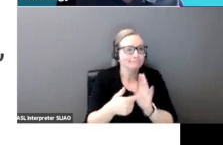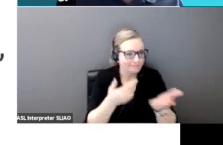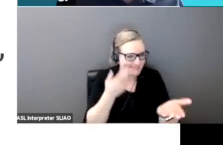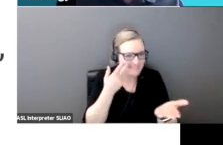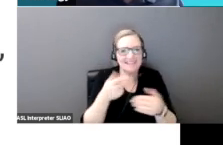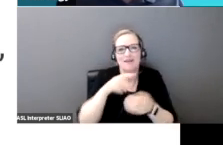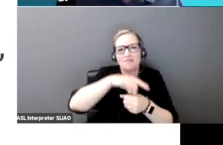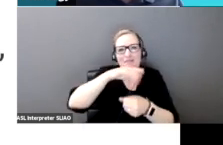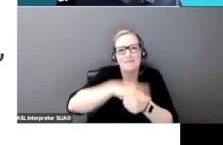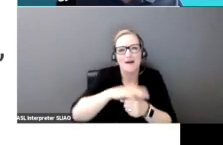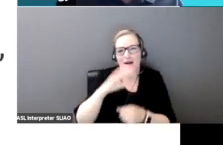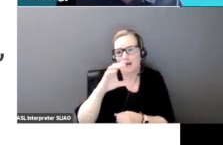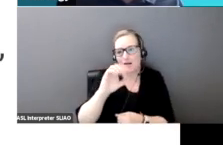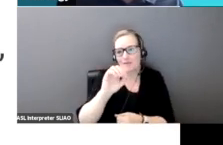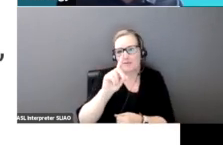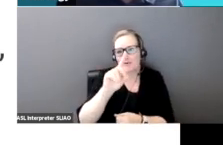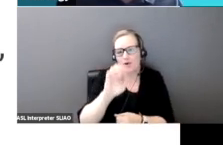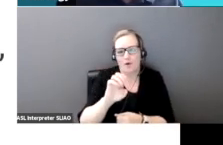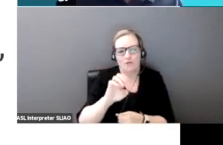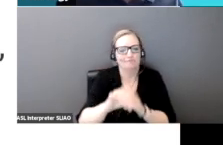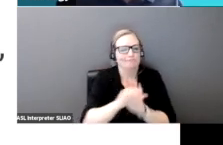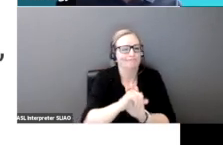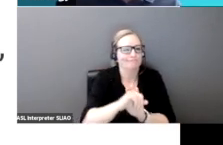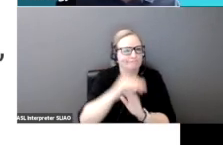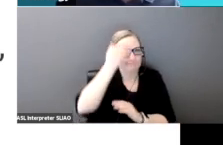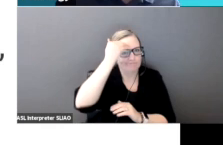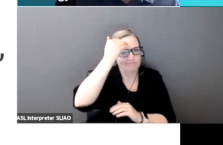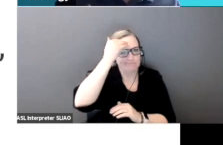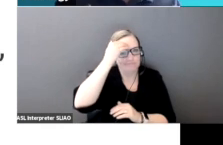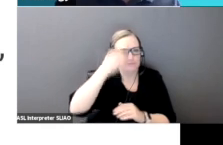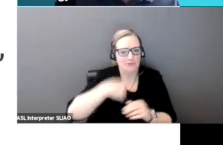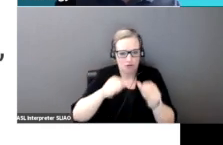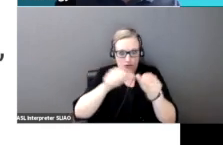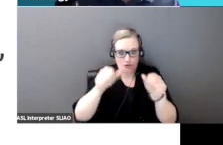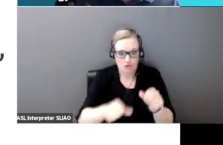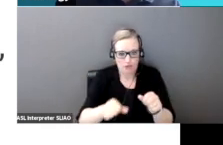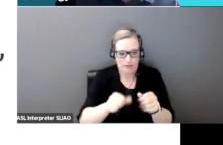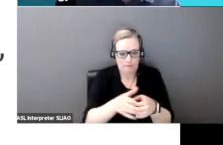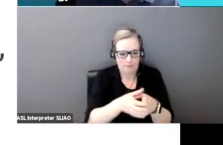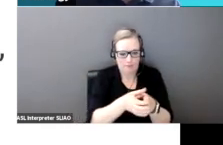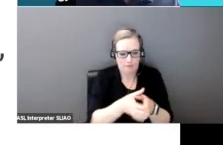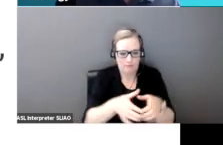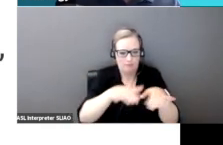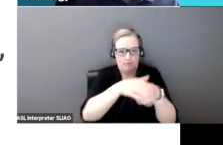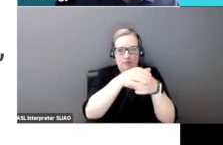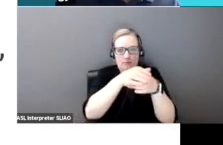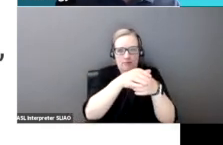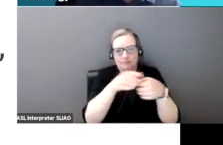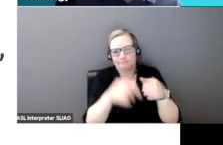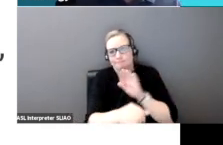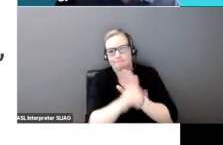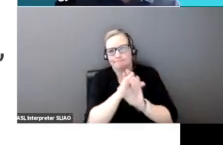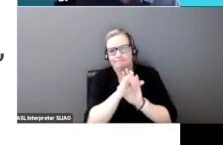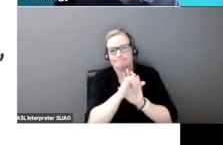here. The very familiar Coke bottle. That shape is ornamental, and